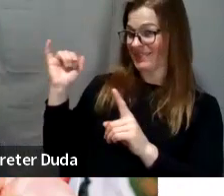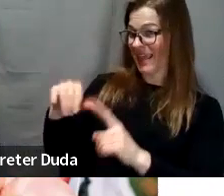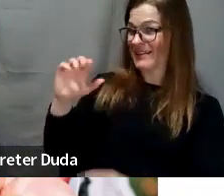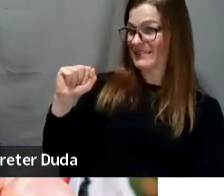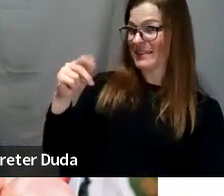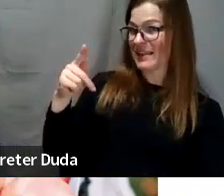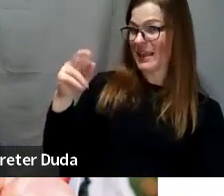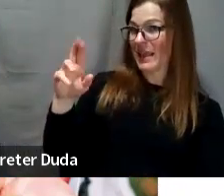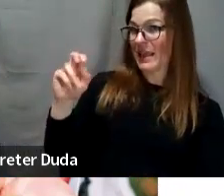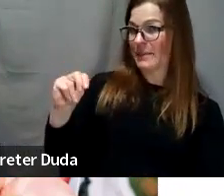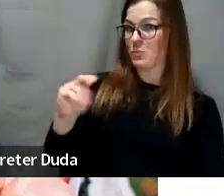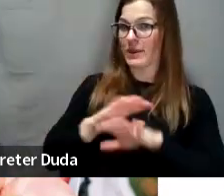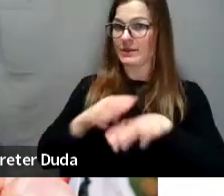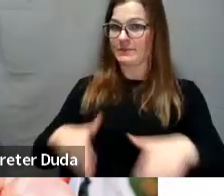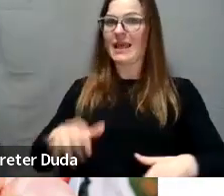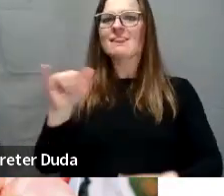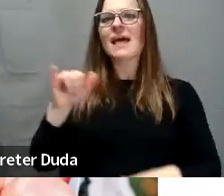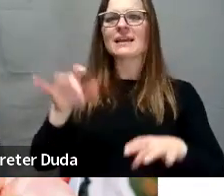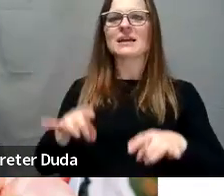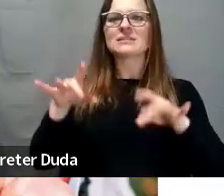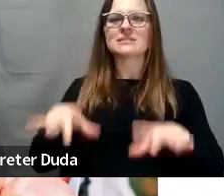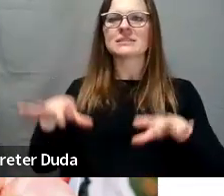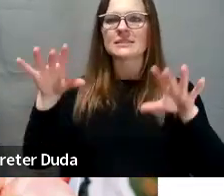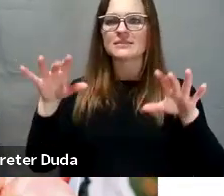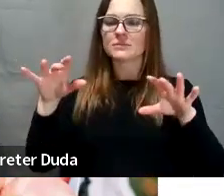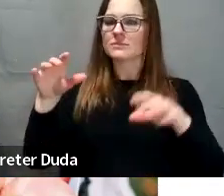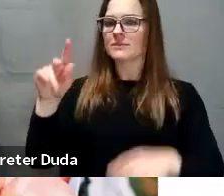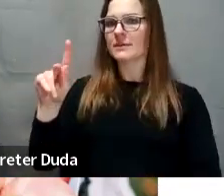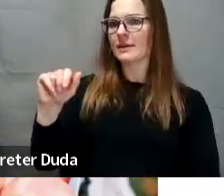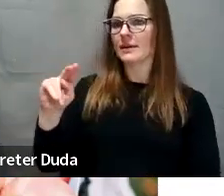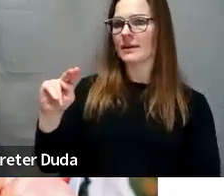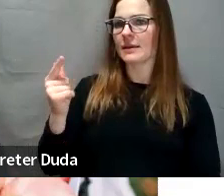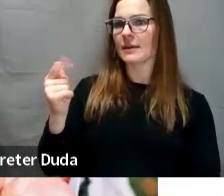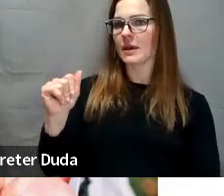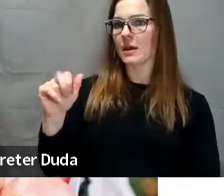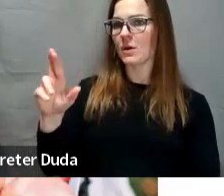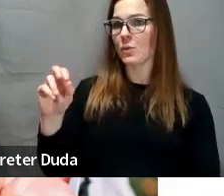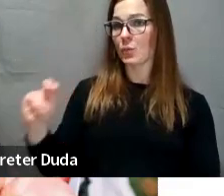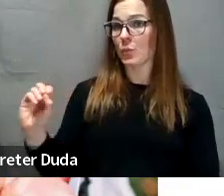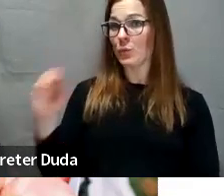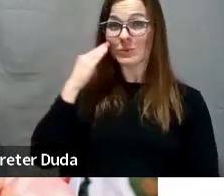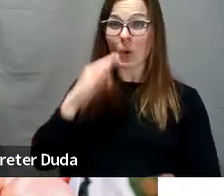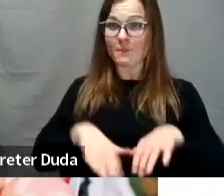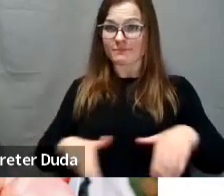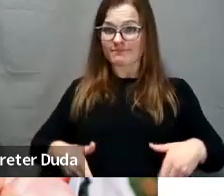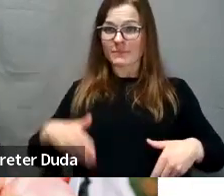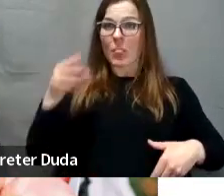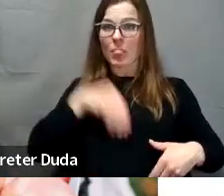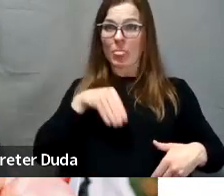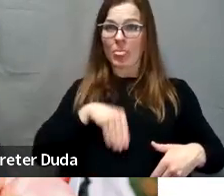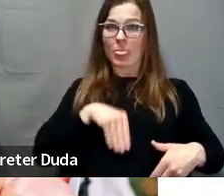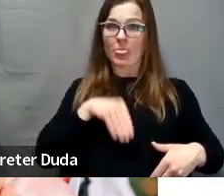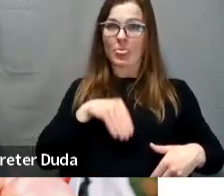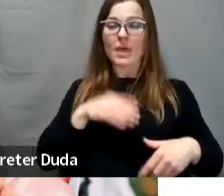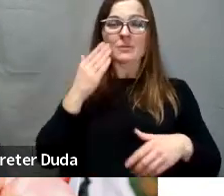nice pouch, almost like a kangaroo pouch. And you can see that in the picture that the woman is carrying quite a bit